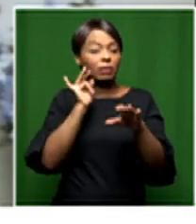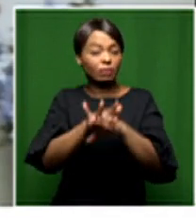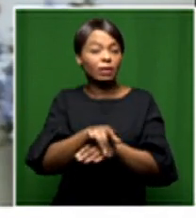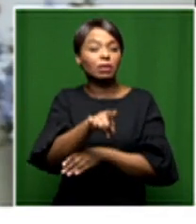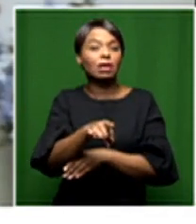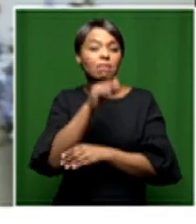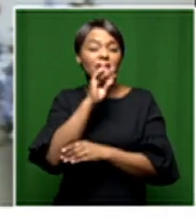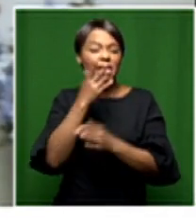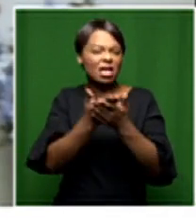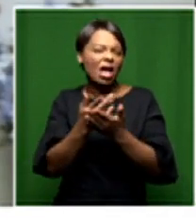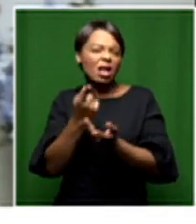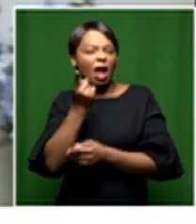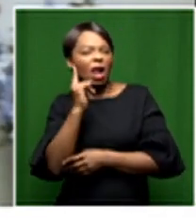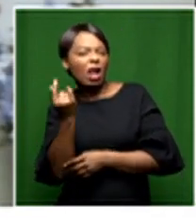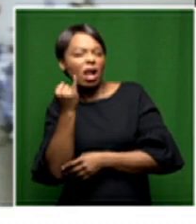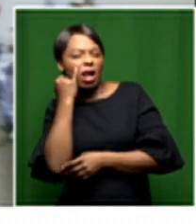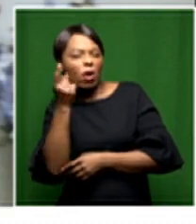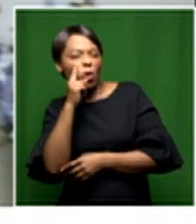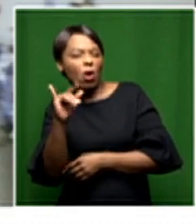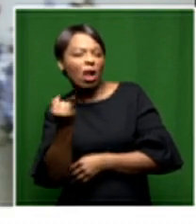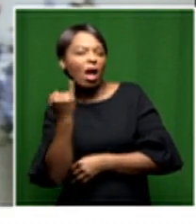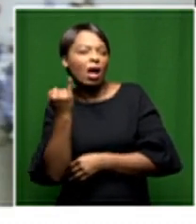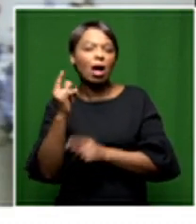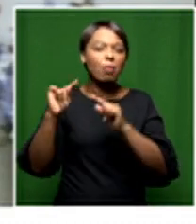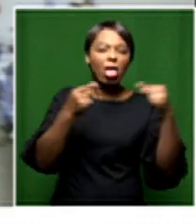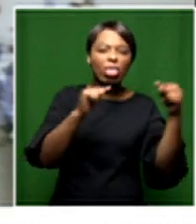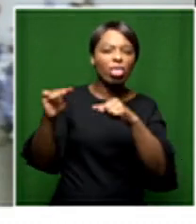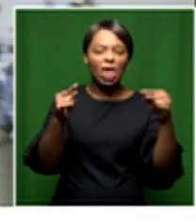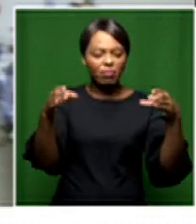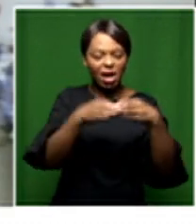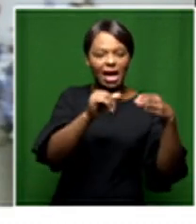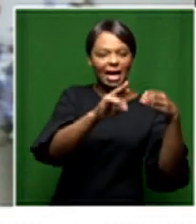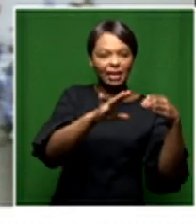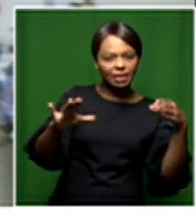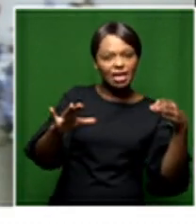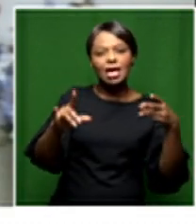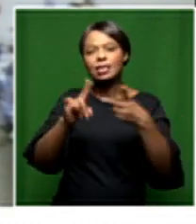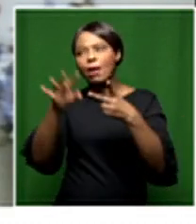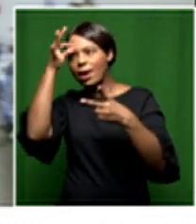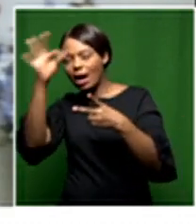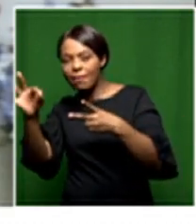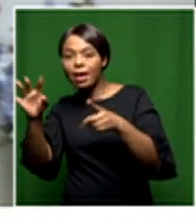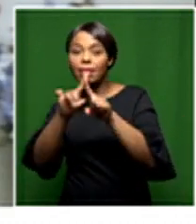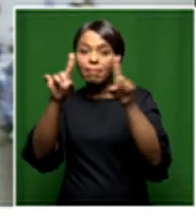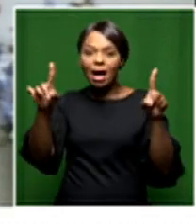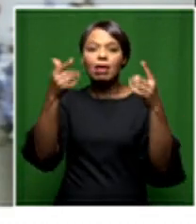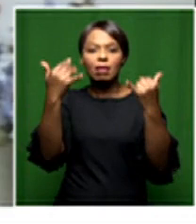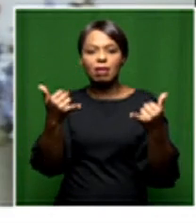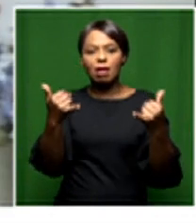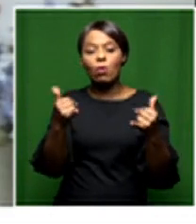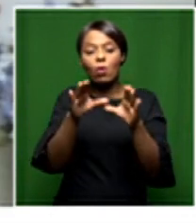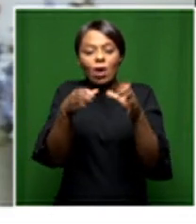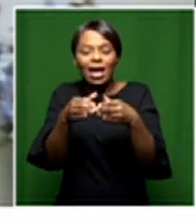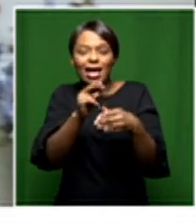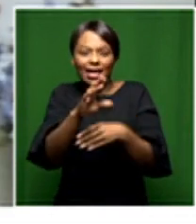like a battlefield around the ANC in government and organizationally. But yet, there will probably be an